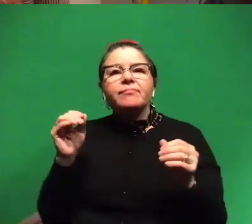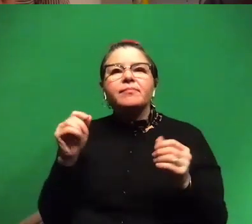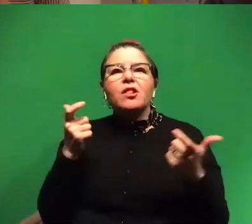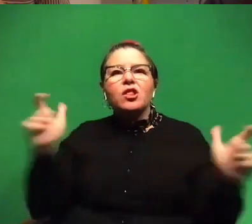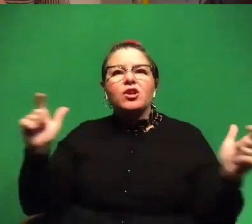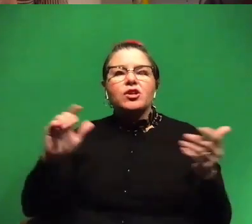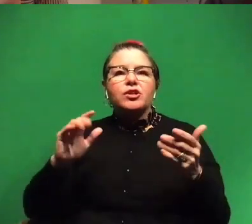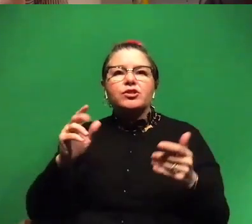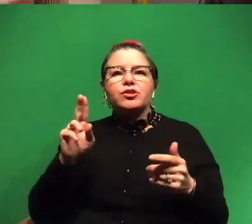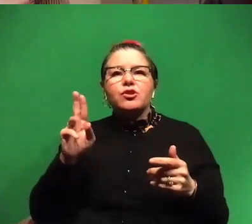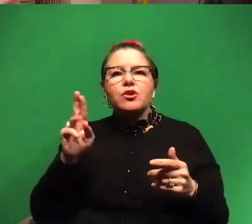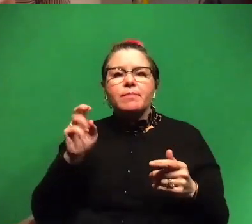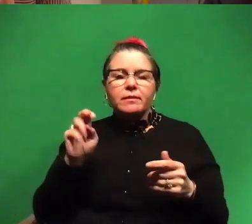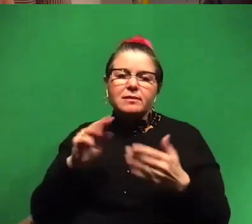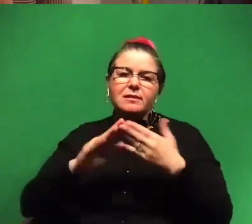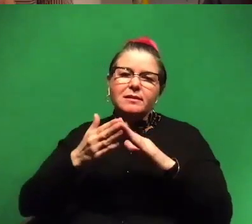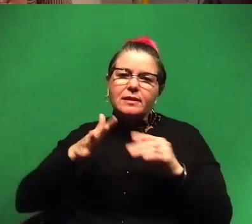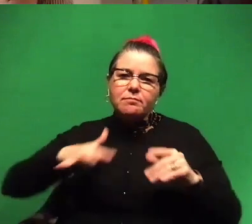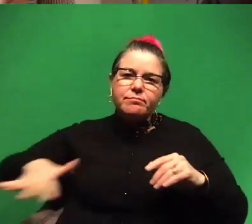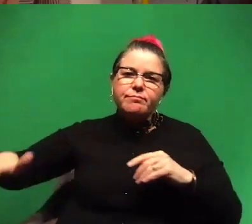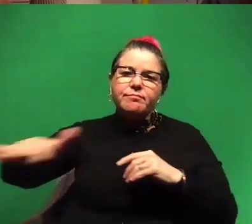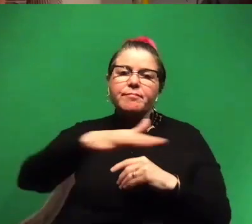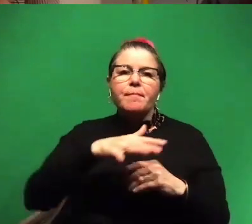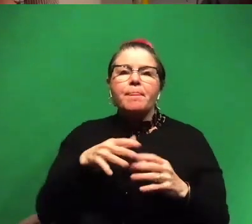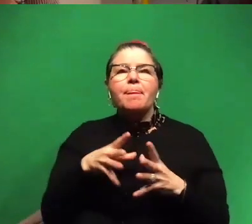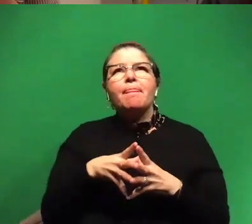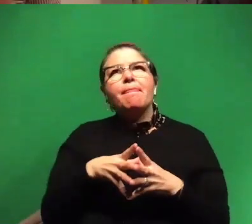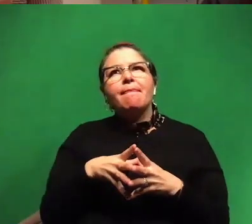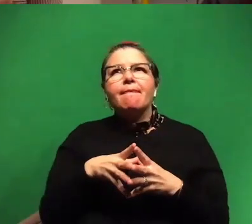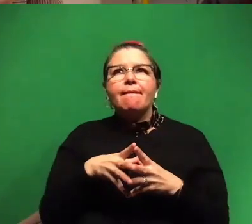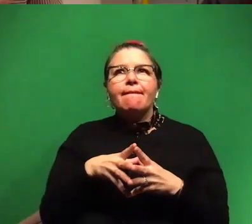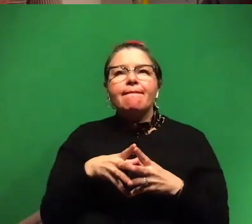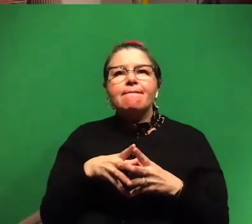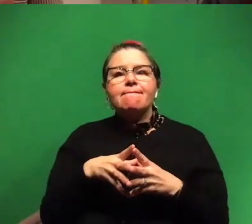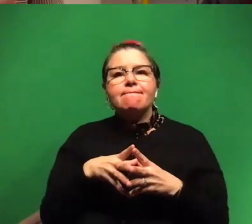large urban landscapes. But I think that